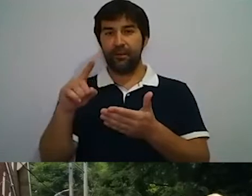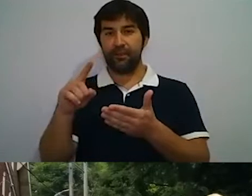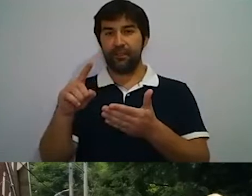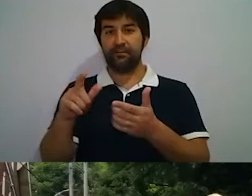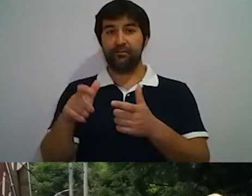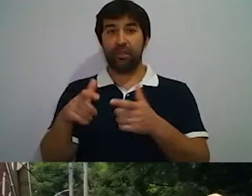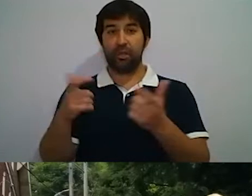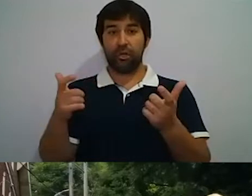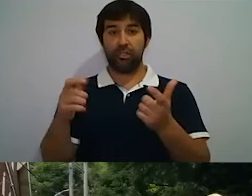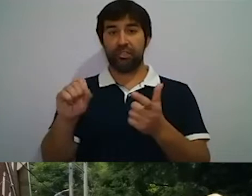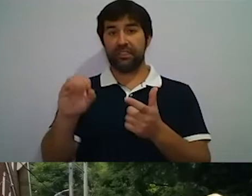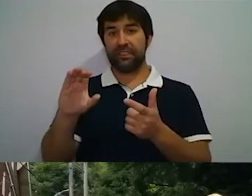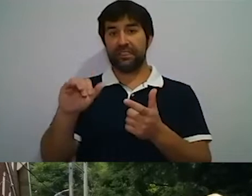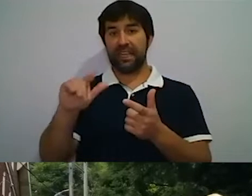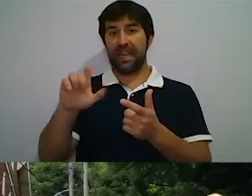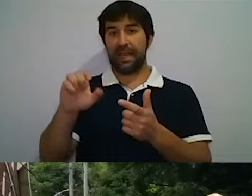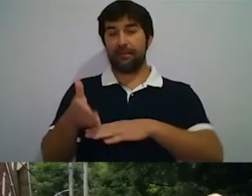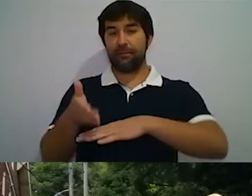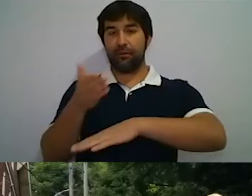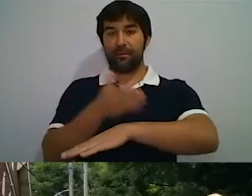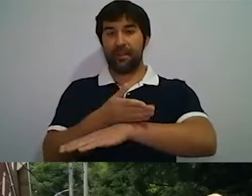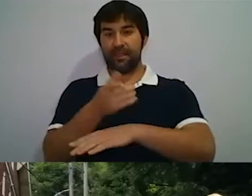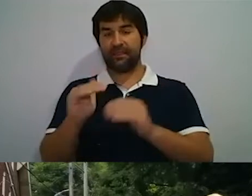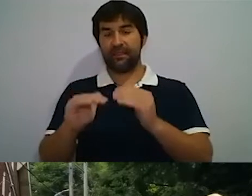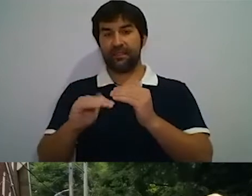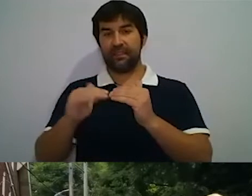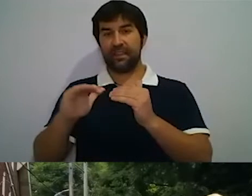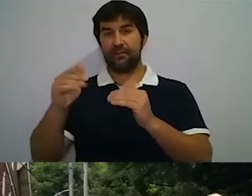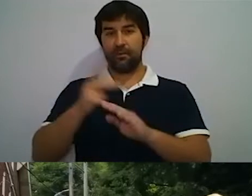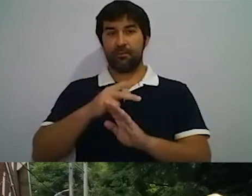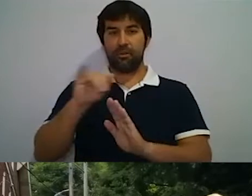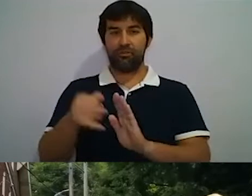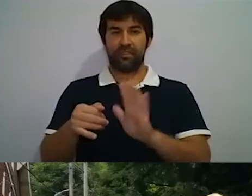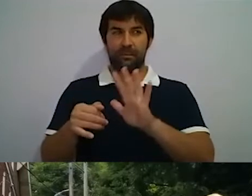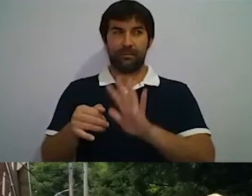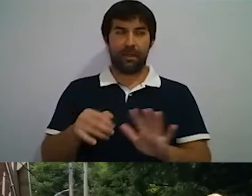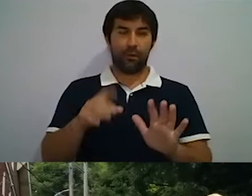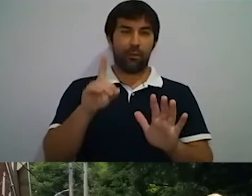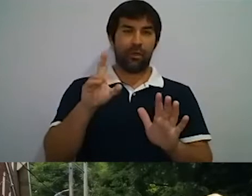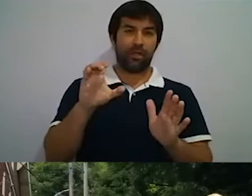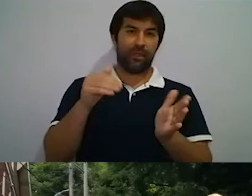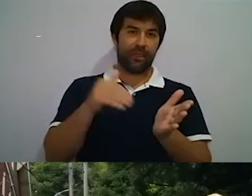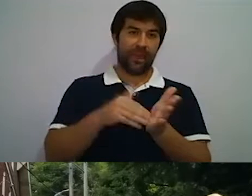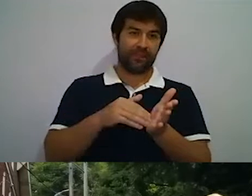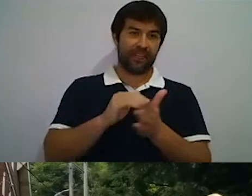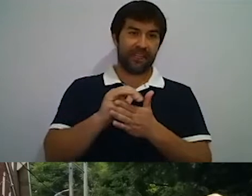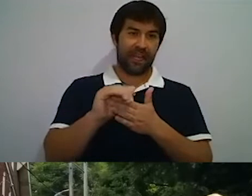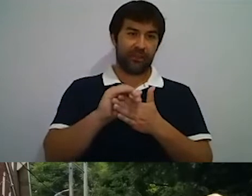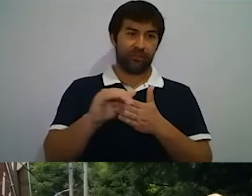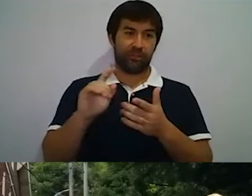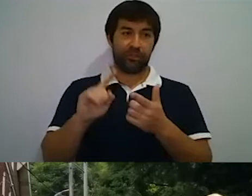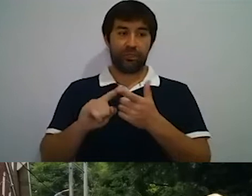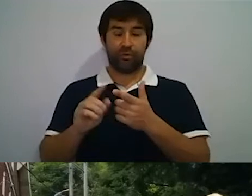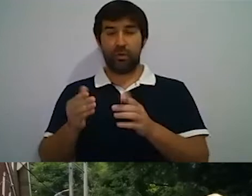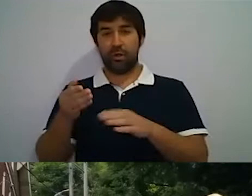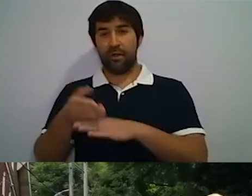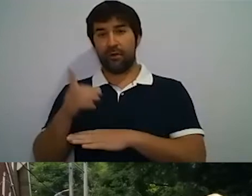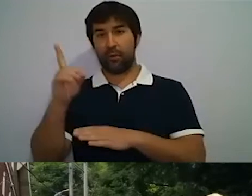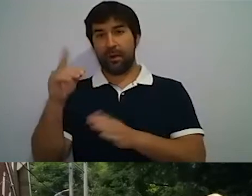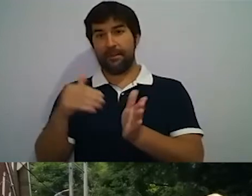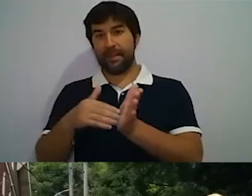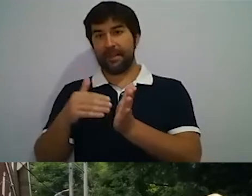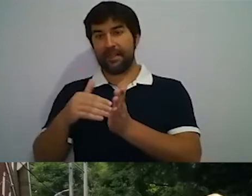600 signalized intersections, 60,000 streetlights, 120 locally maintained bridges, 70 miles of trails and